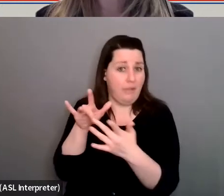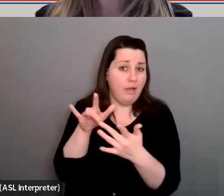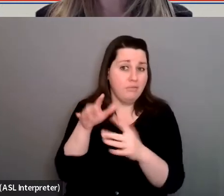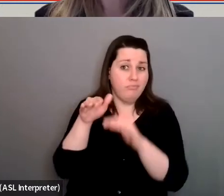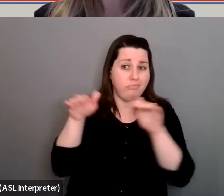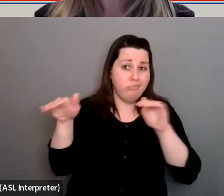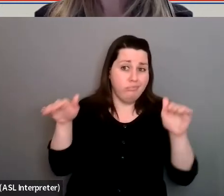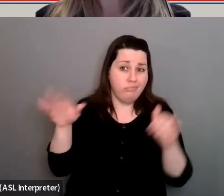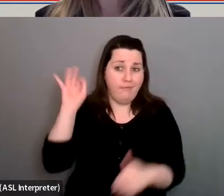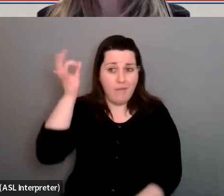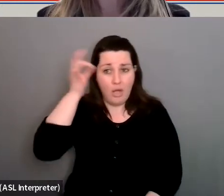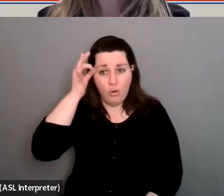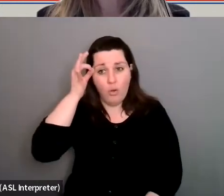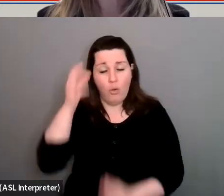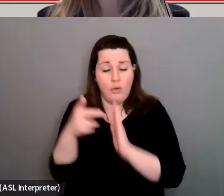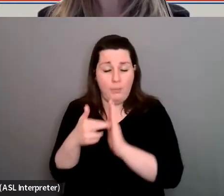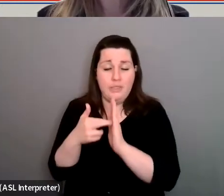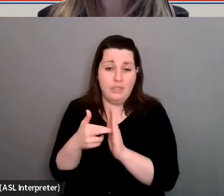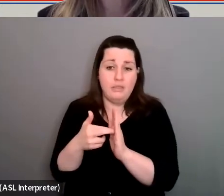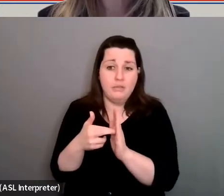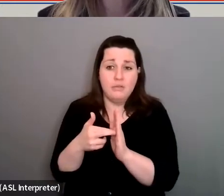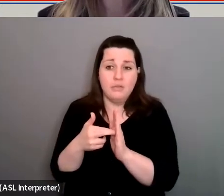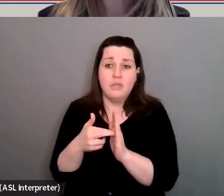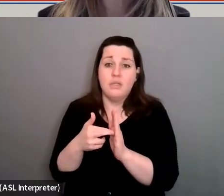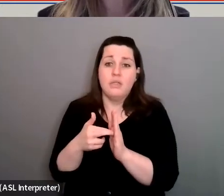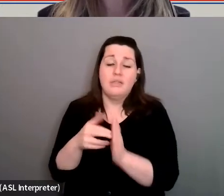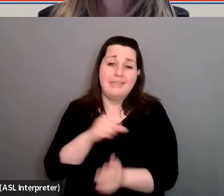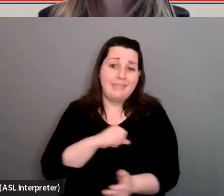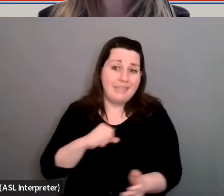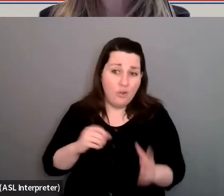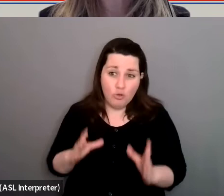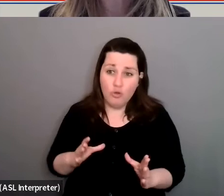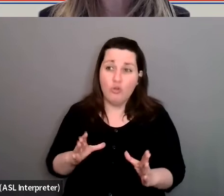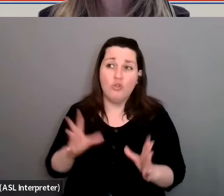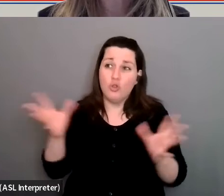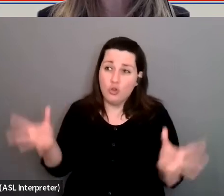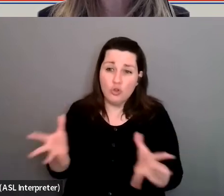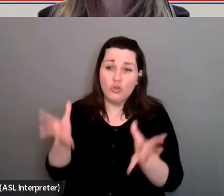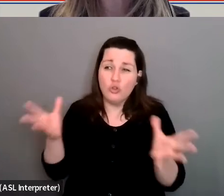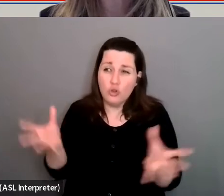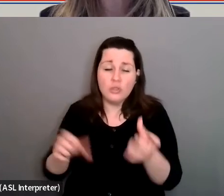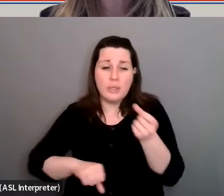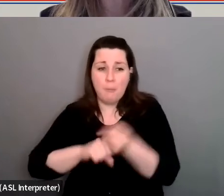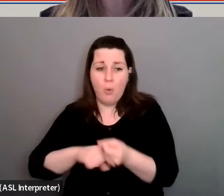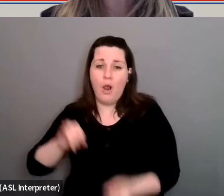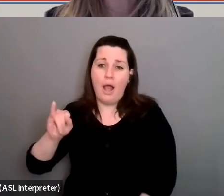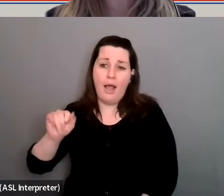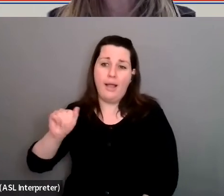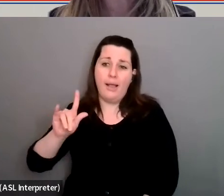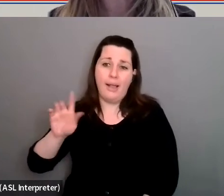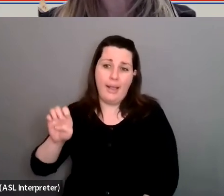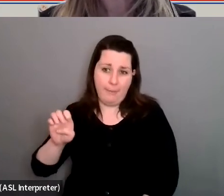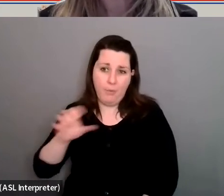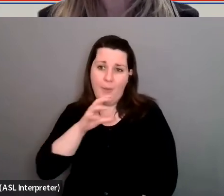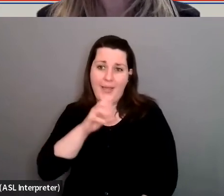their federal representatives and senators and encourage support of the ABLE Age